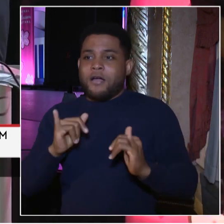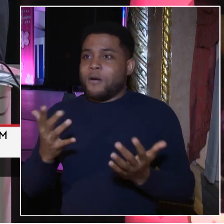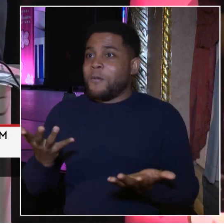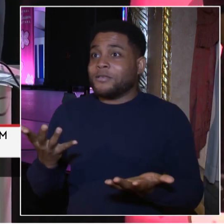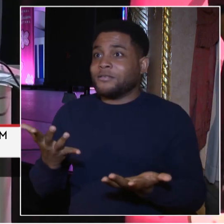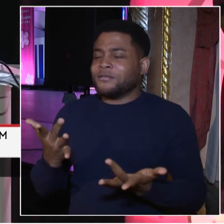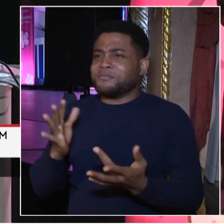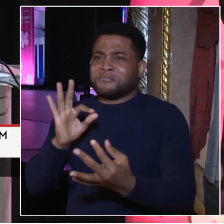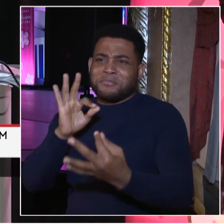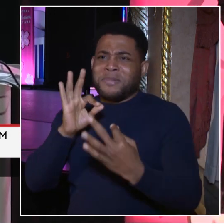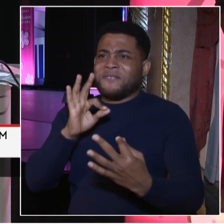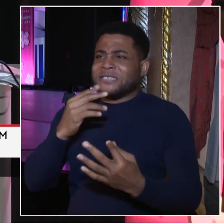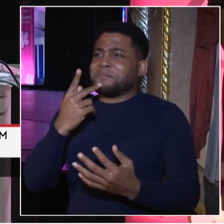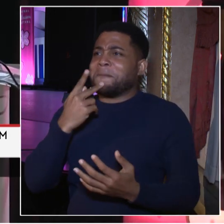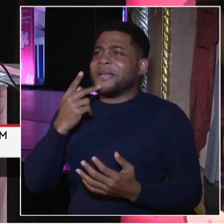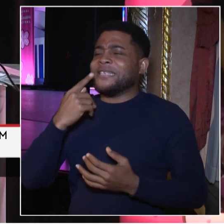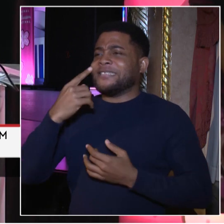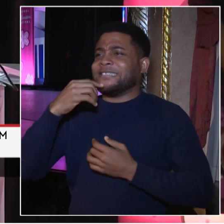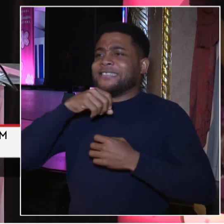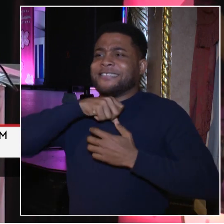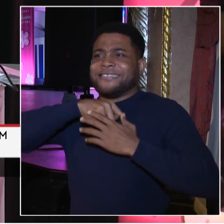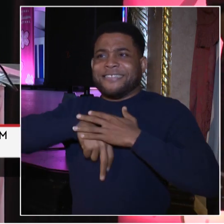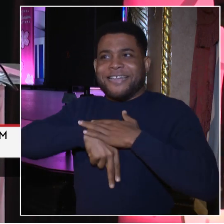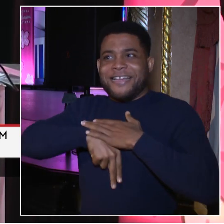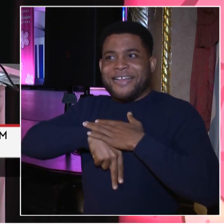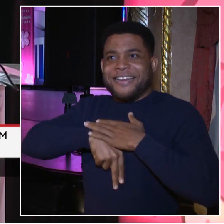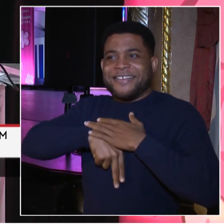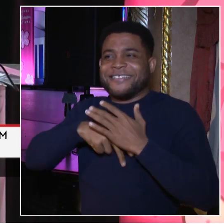So I'd like to thank